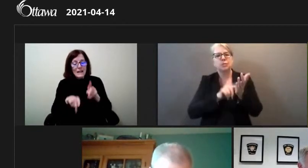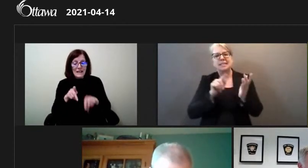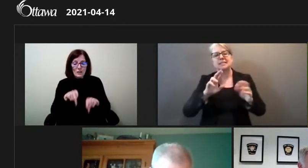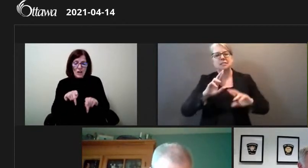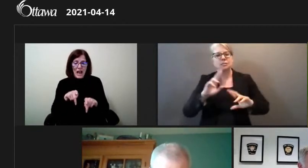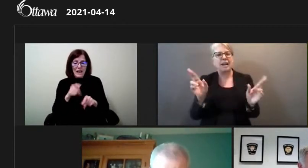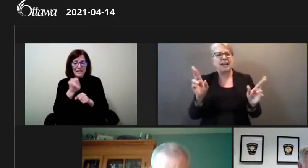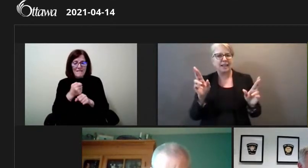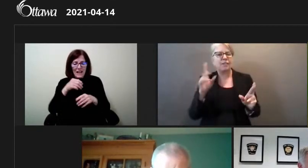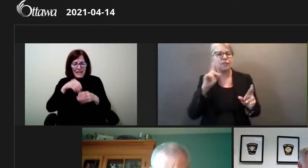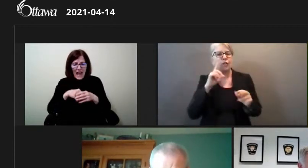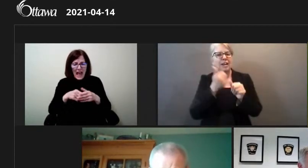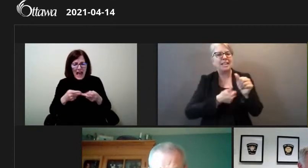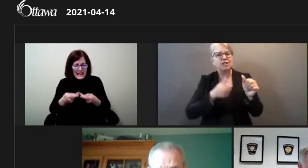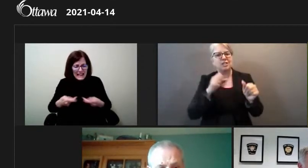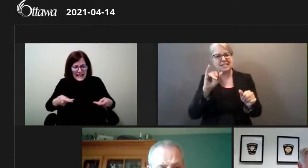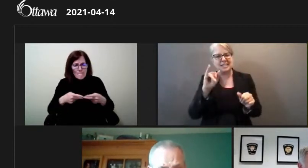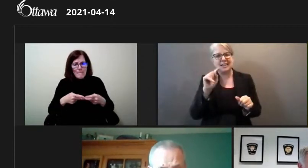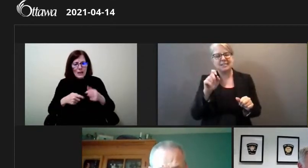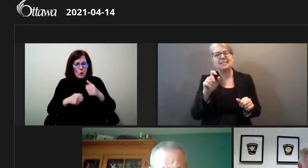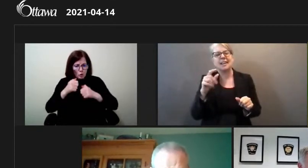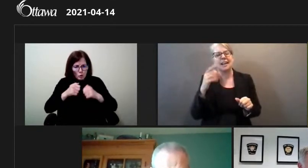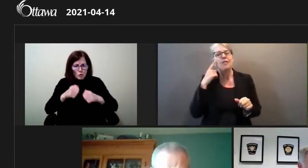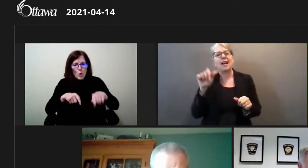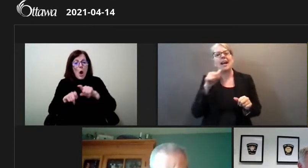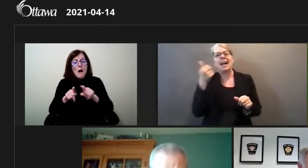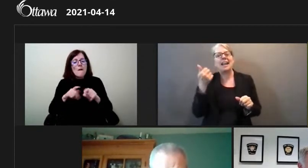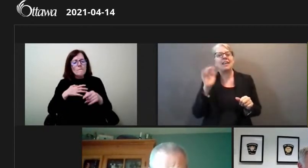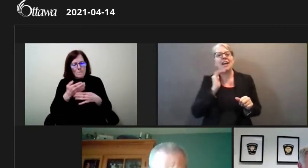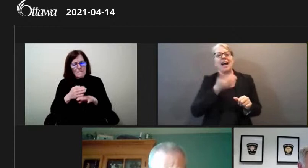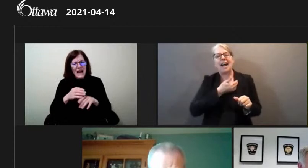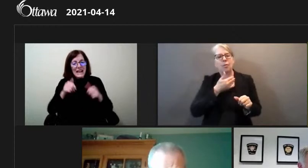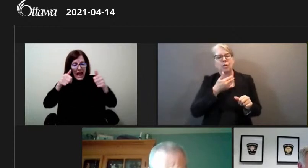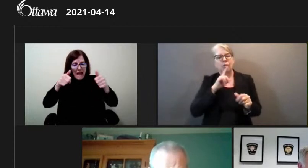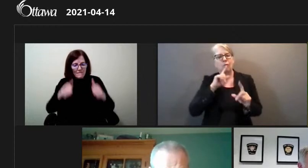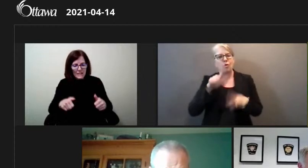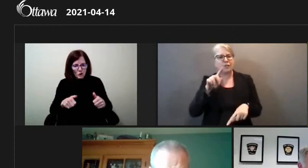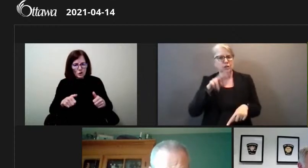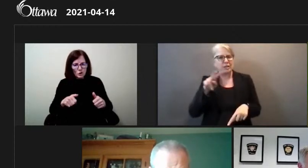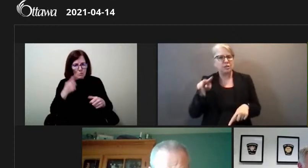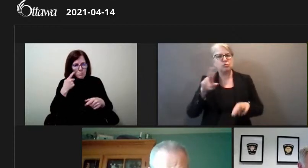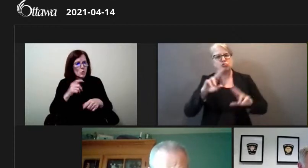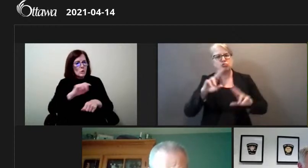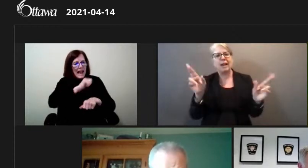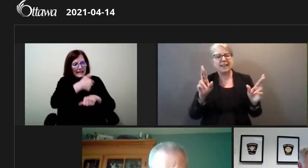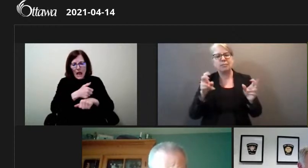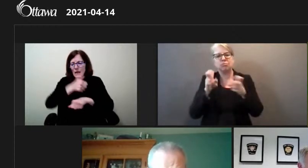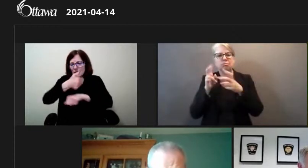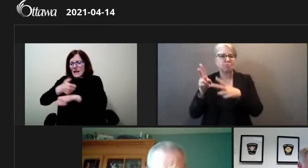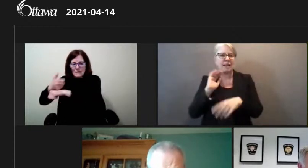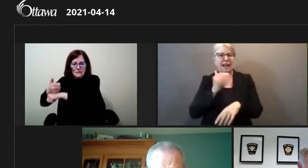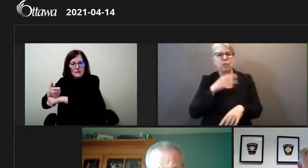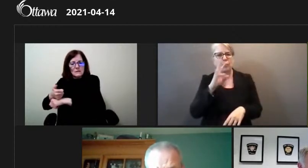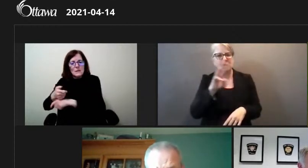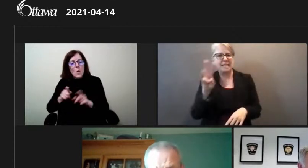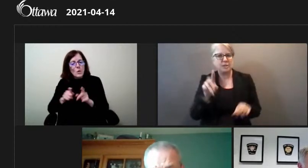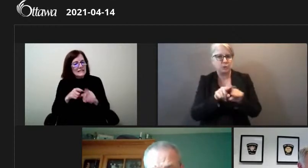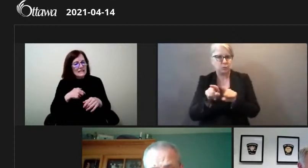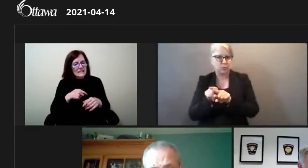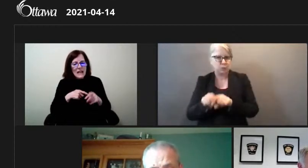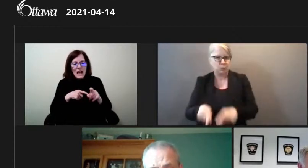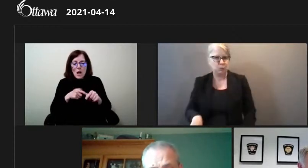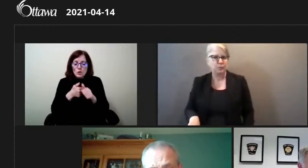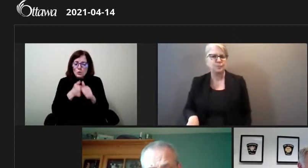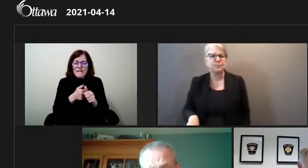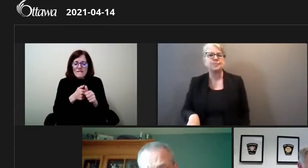for the sites. And of course, for any of our class Section 22 orders, we have it posted on our website for people to see. Okay. And